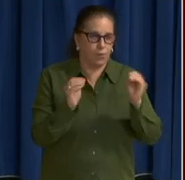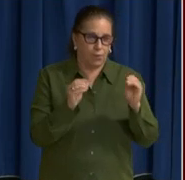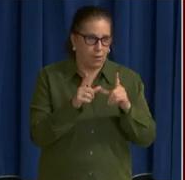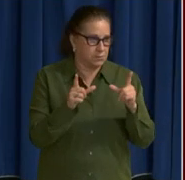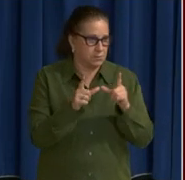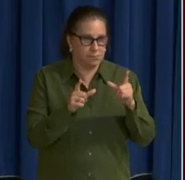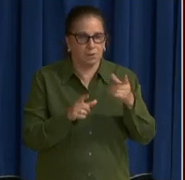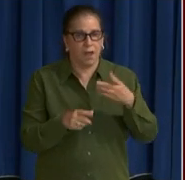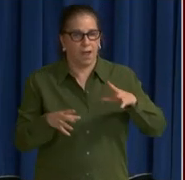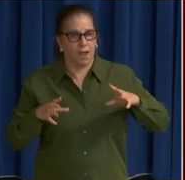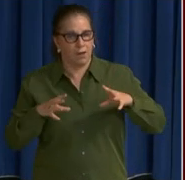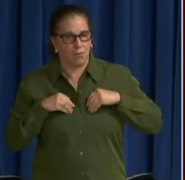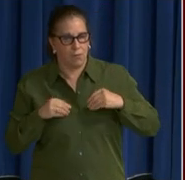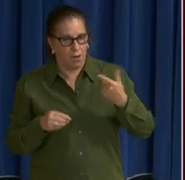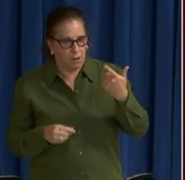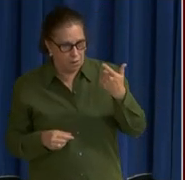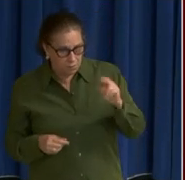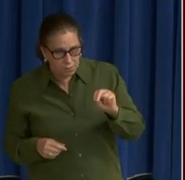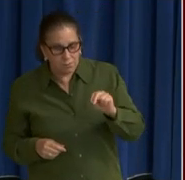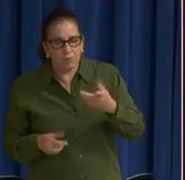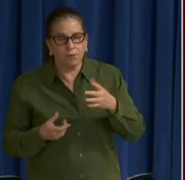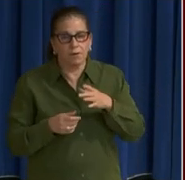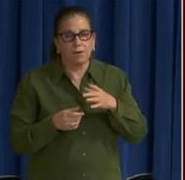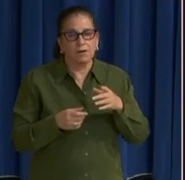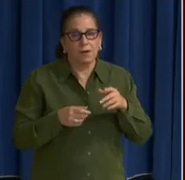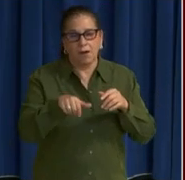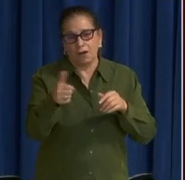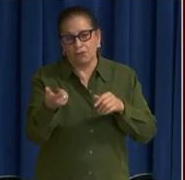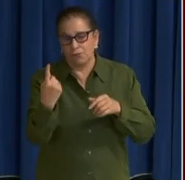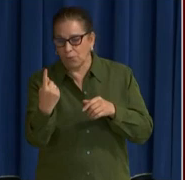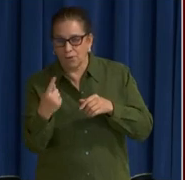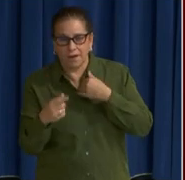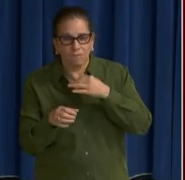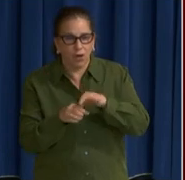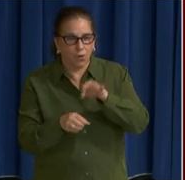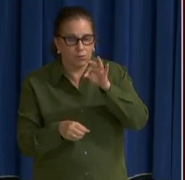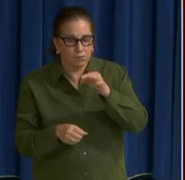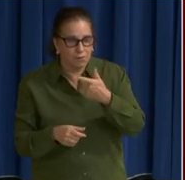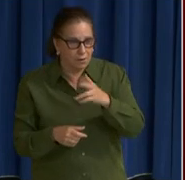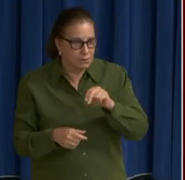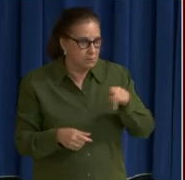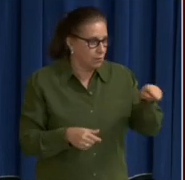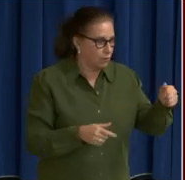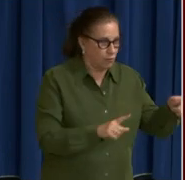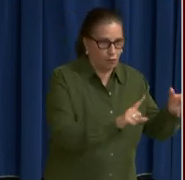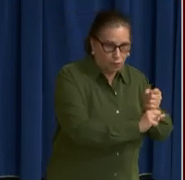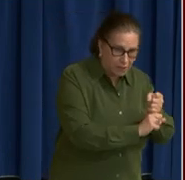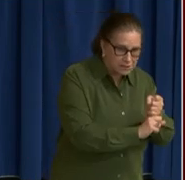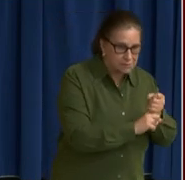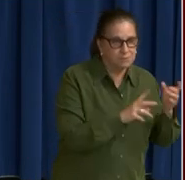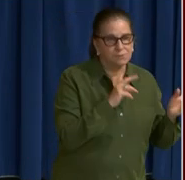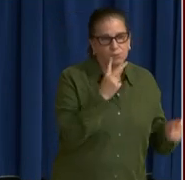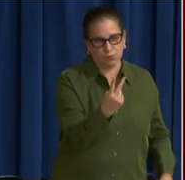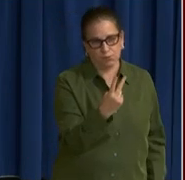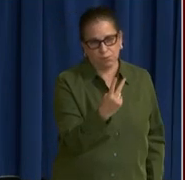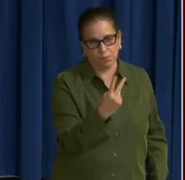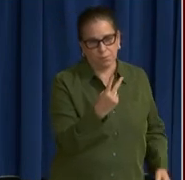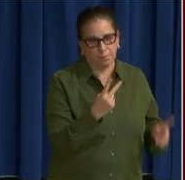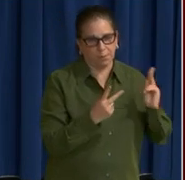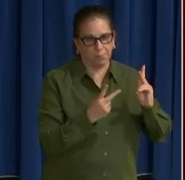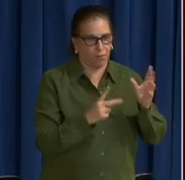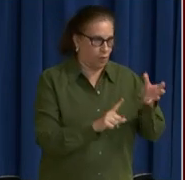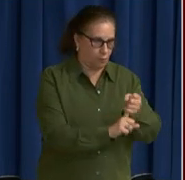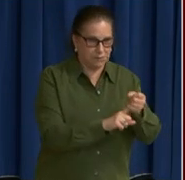and there was a no permit arrest. So three other arrests? 2 other arrests. What's a no permit? Is that a